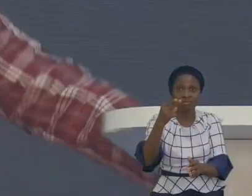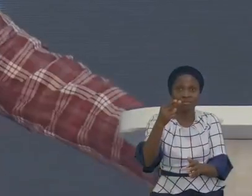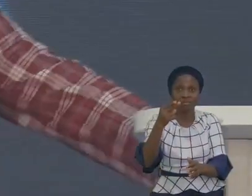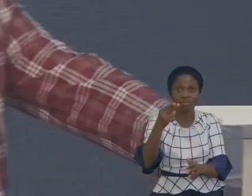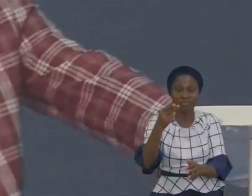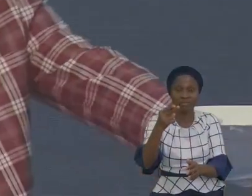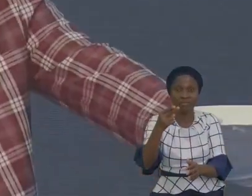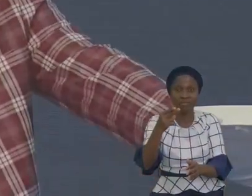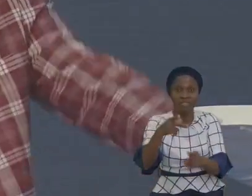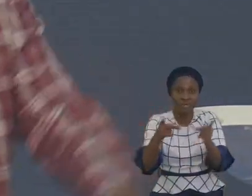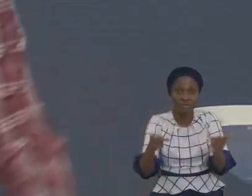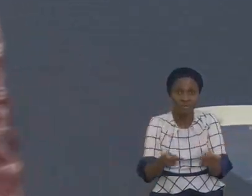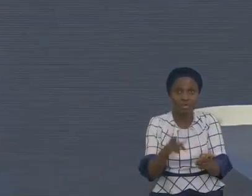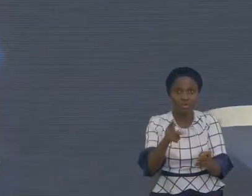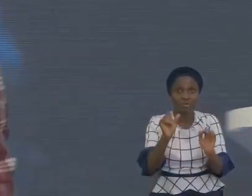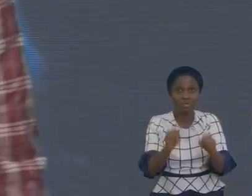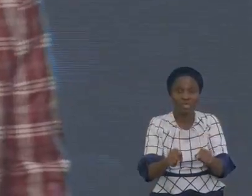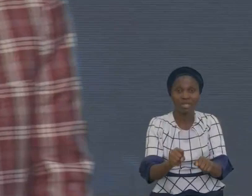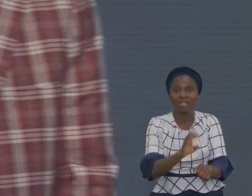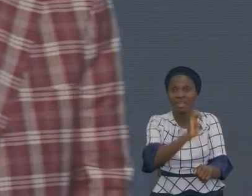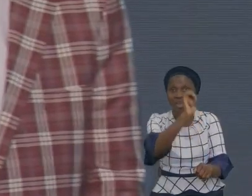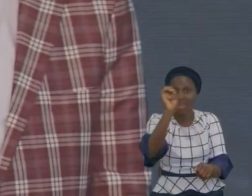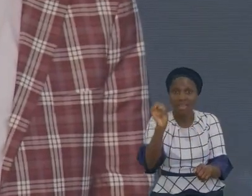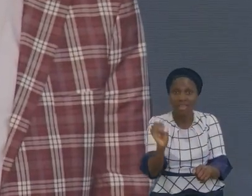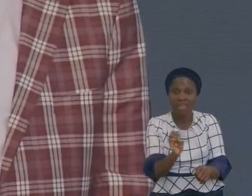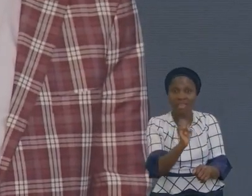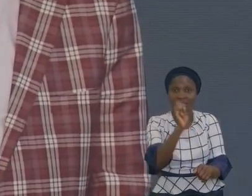the way of holiness.